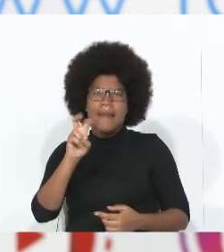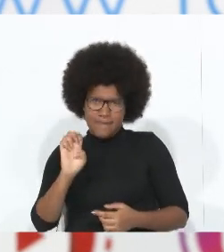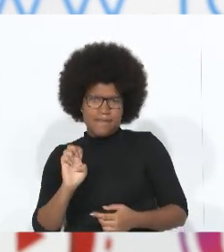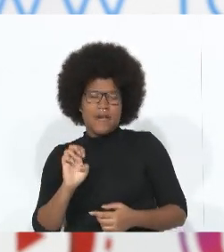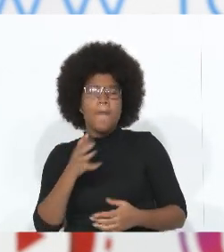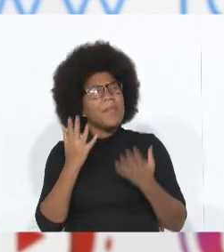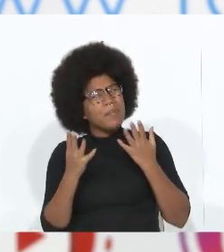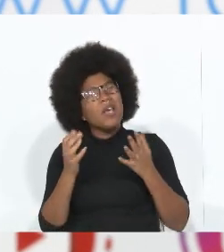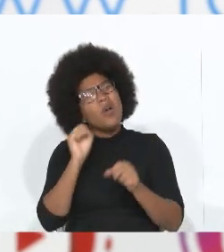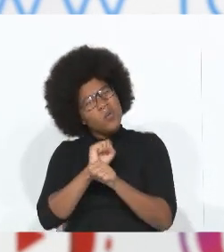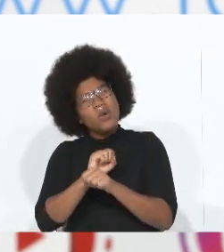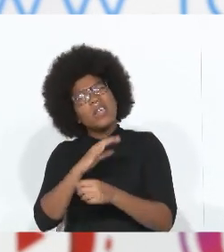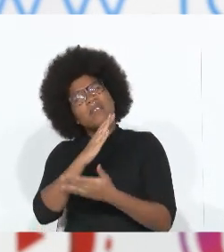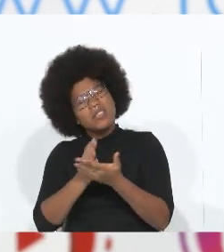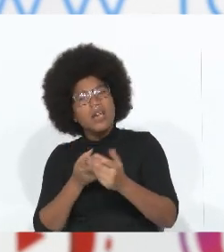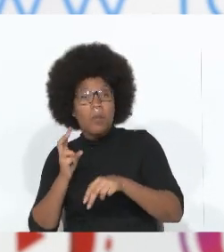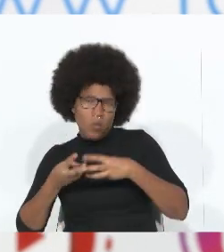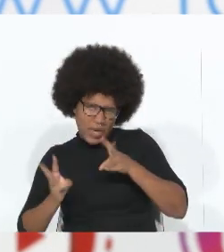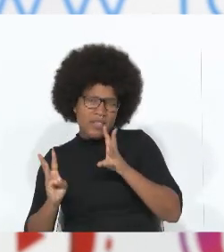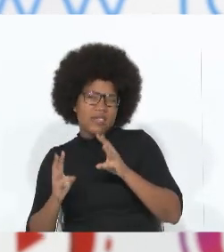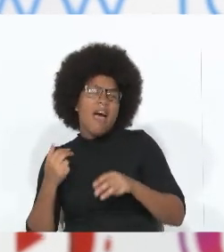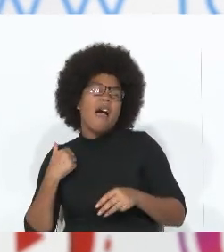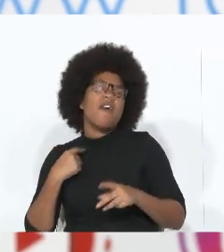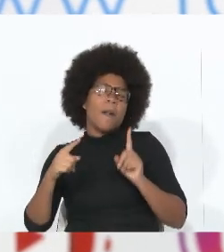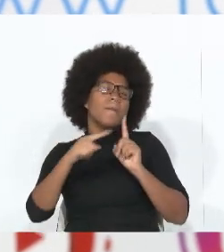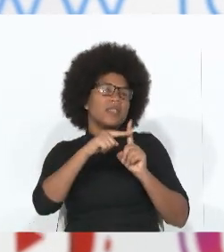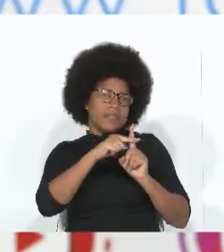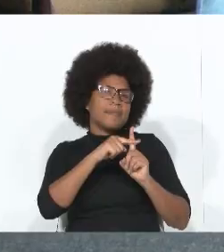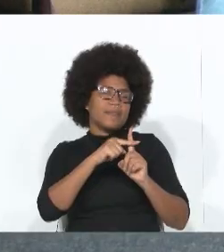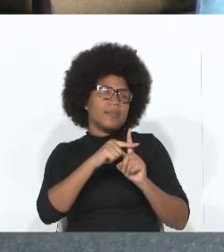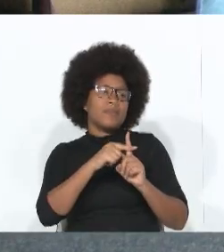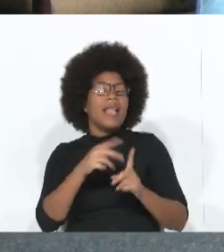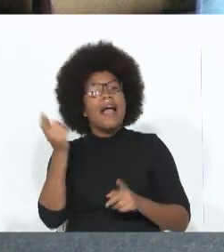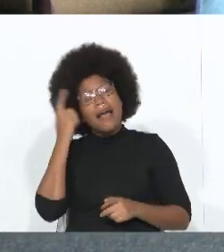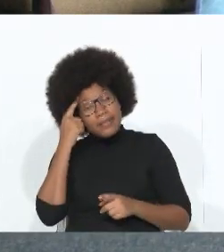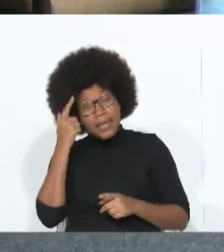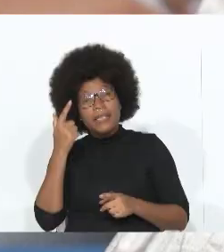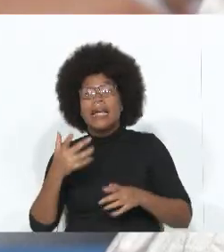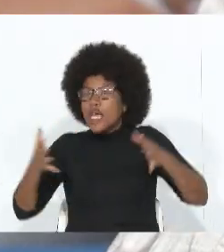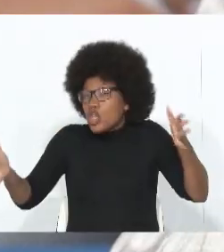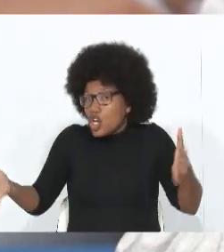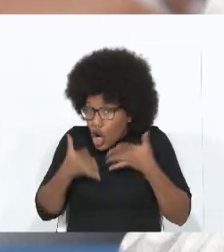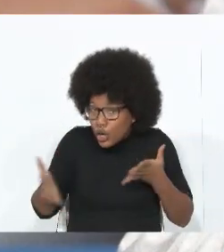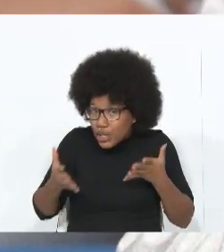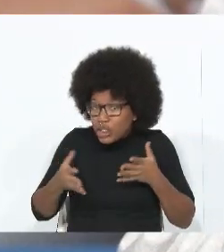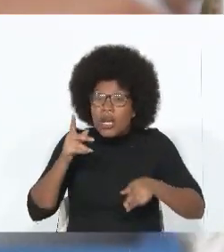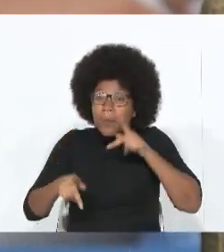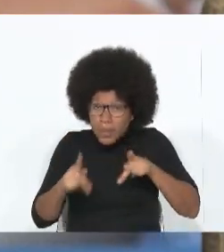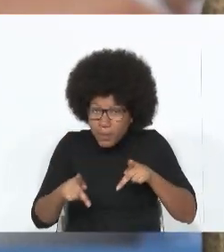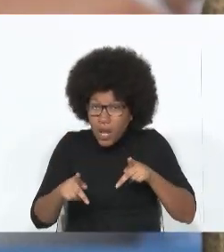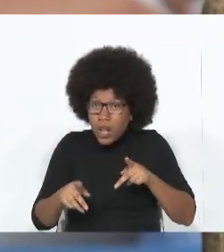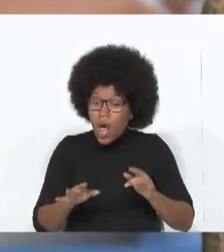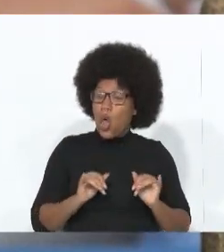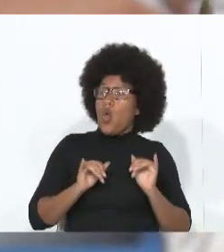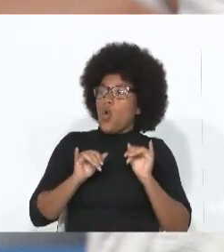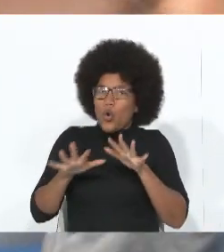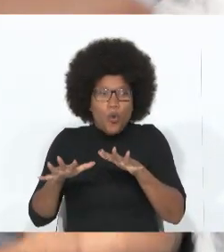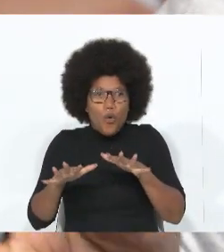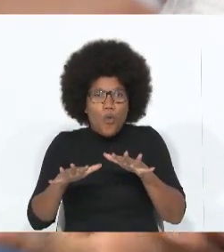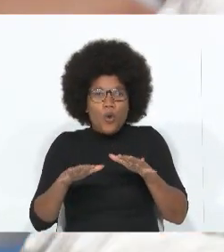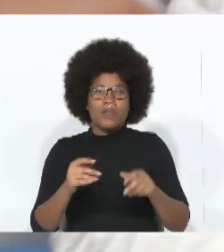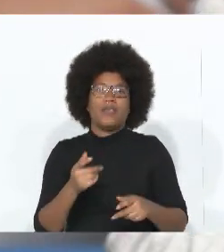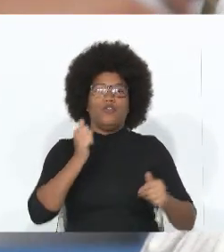ways, I think. There's some positives. I think it drives some people to the theater. I mean, even though they've seen it, but they're going to see these actors, these people